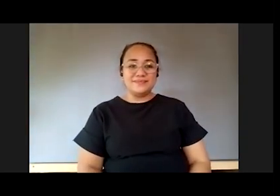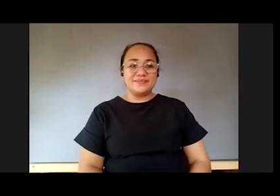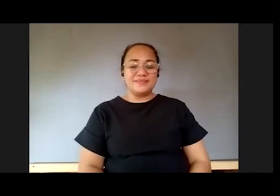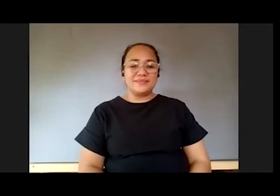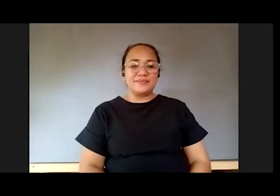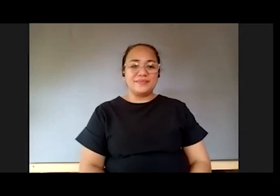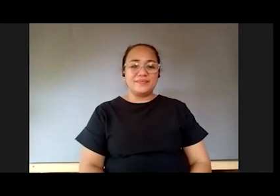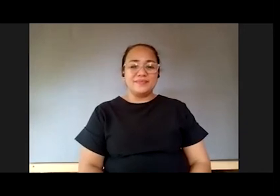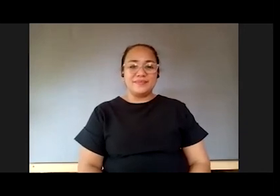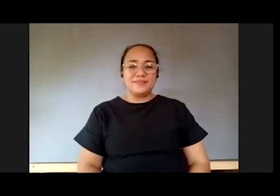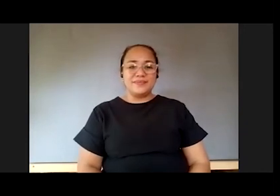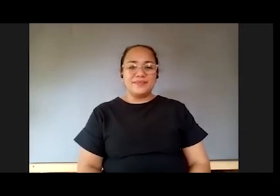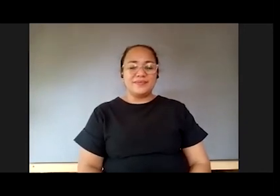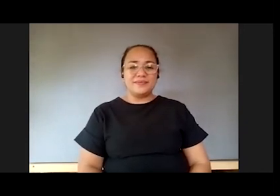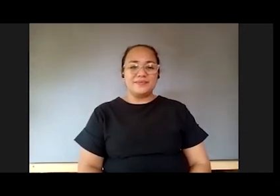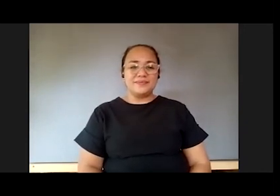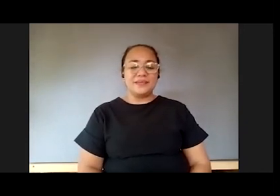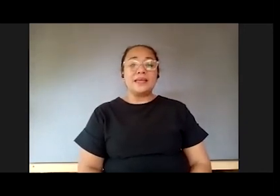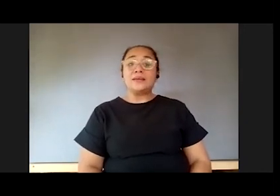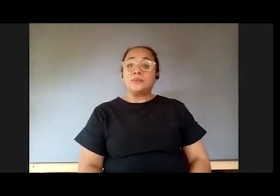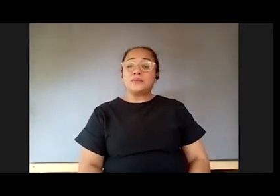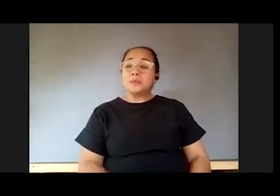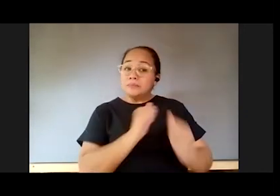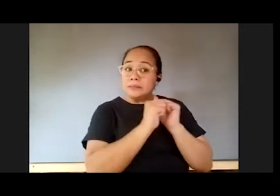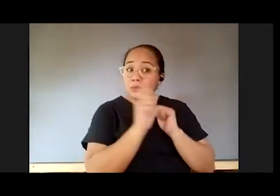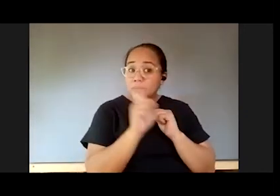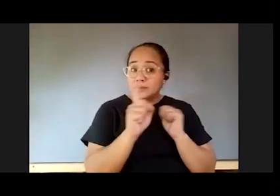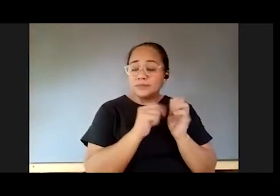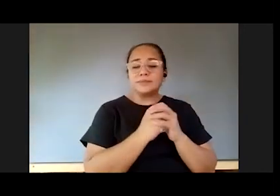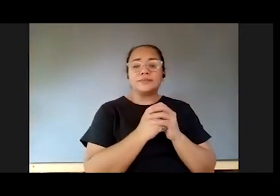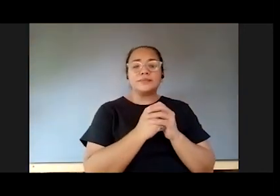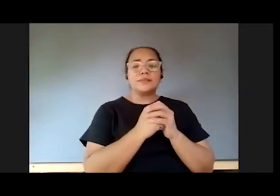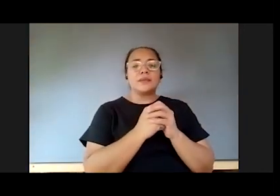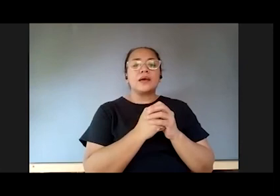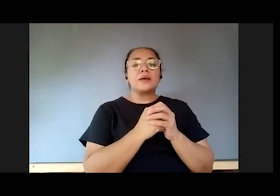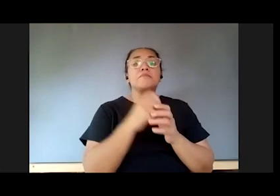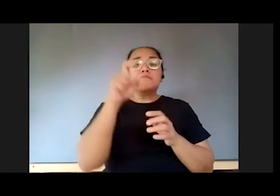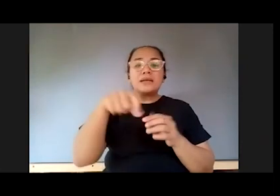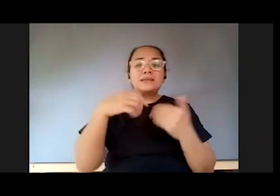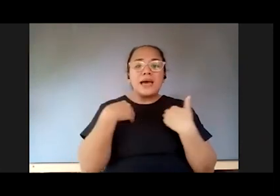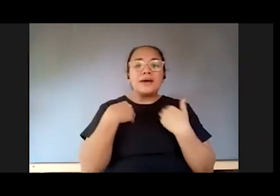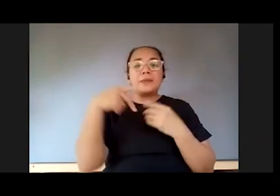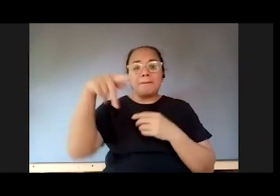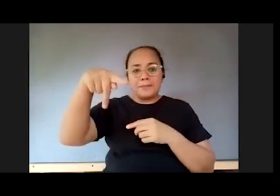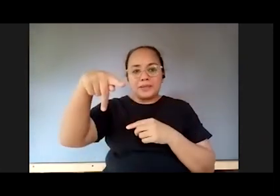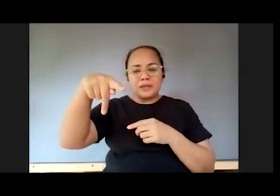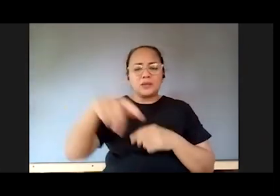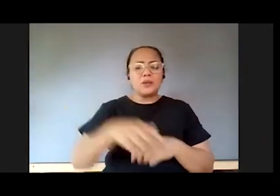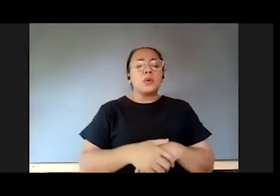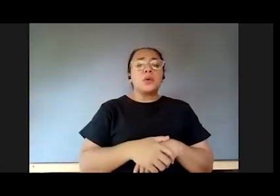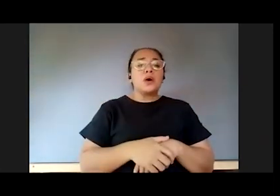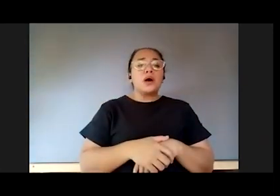So that means that there has to be a predicate. The only thing that can be a predicate is the how many.